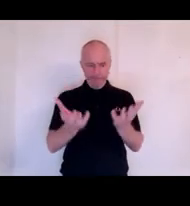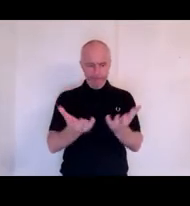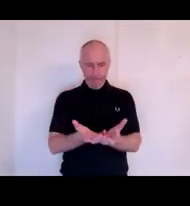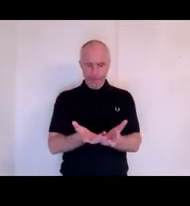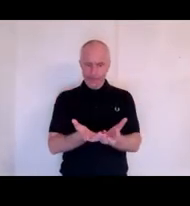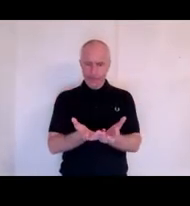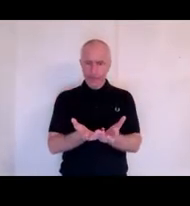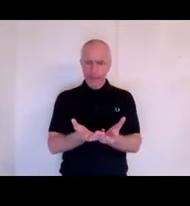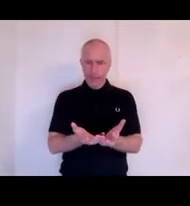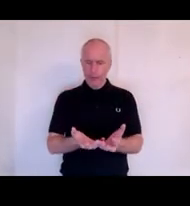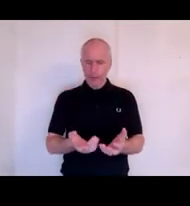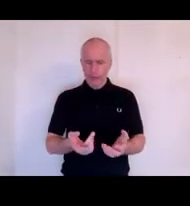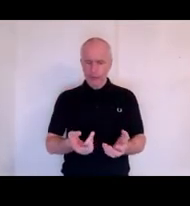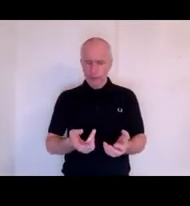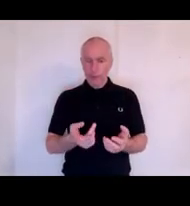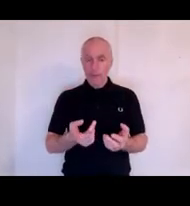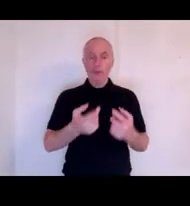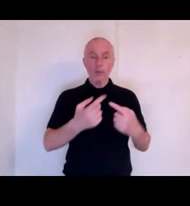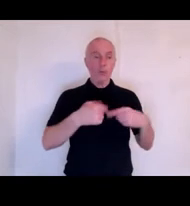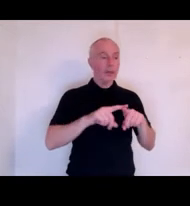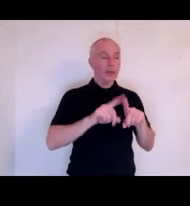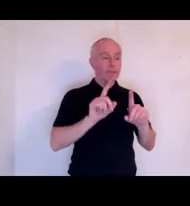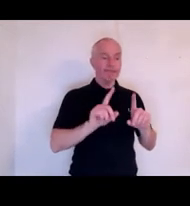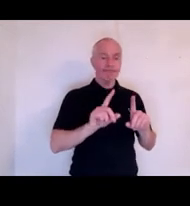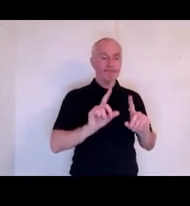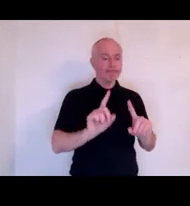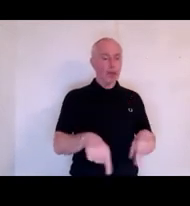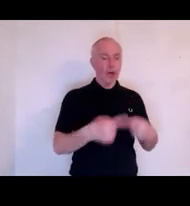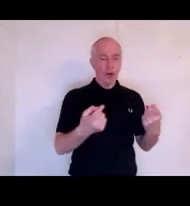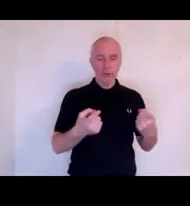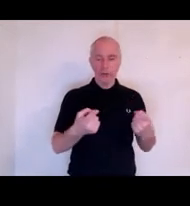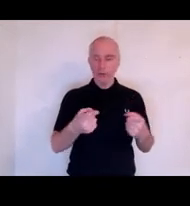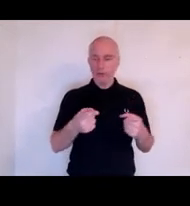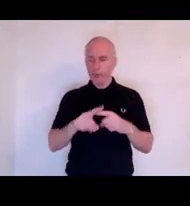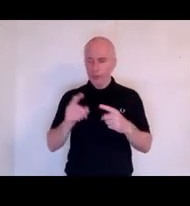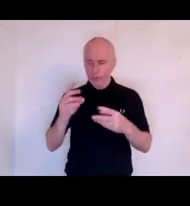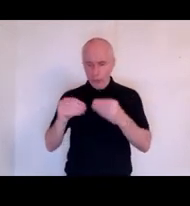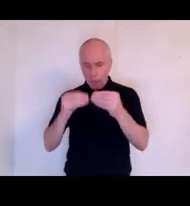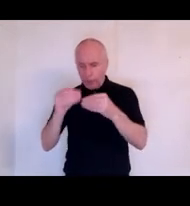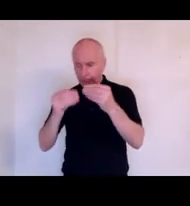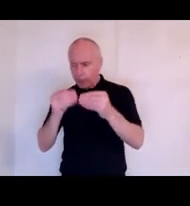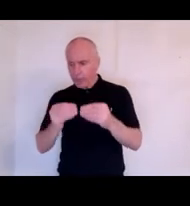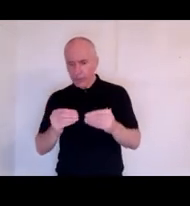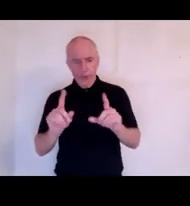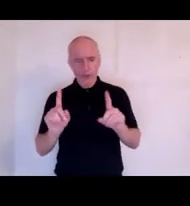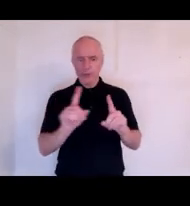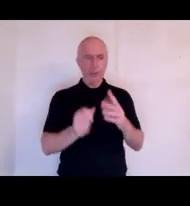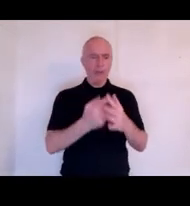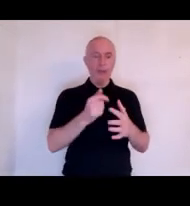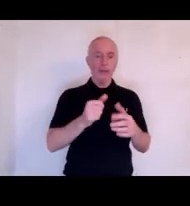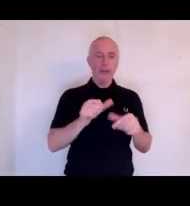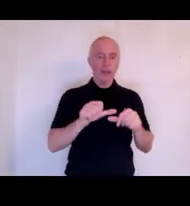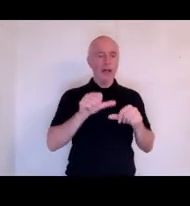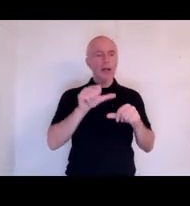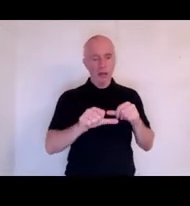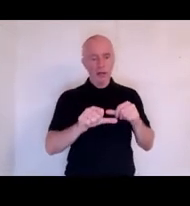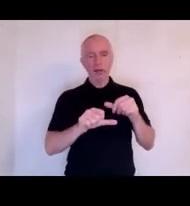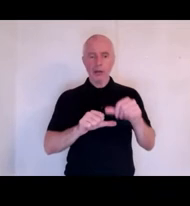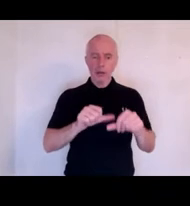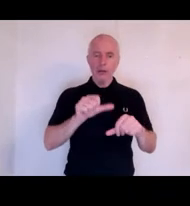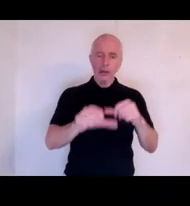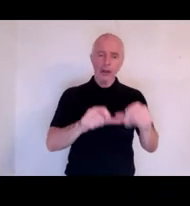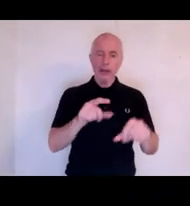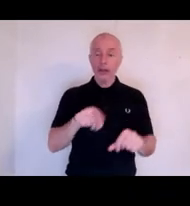Because what we can't do is try and work out what's going to happen after every single event. If every single event is a